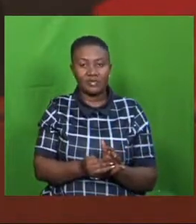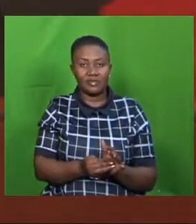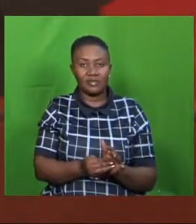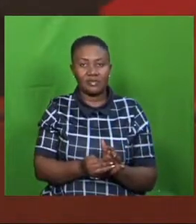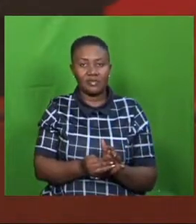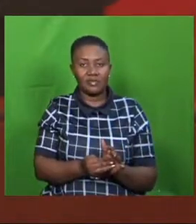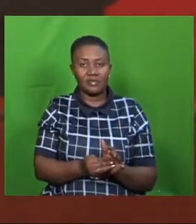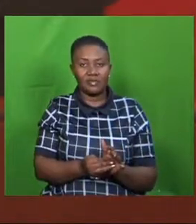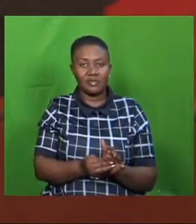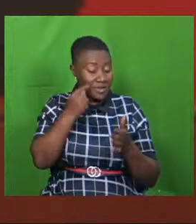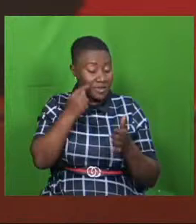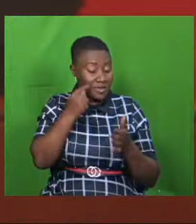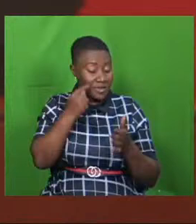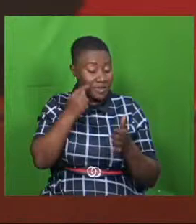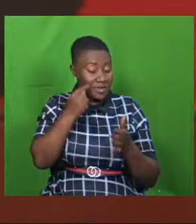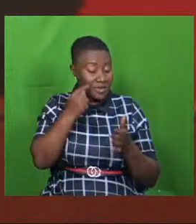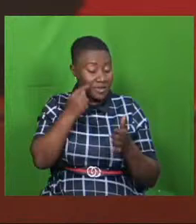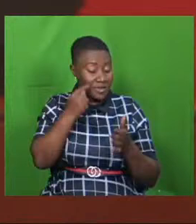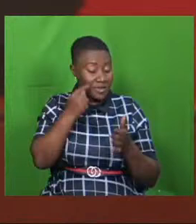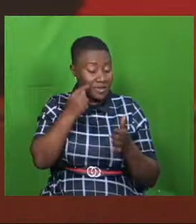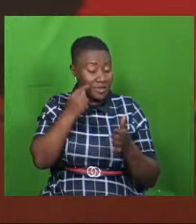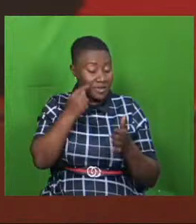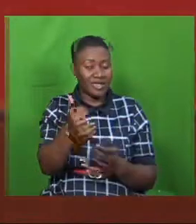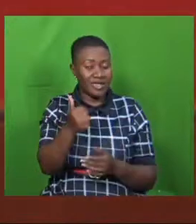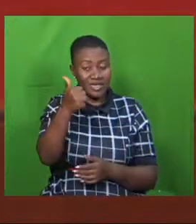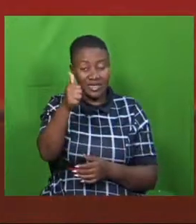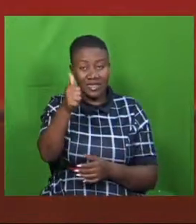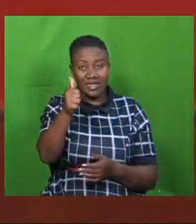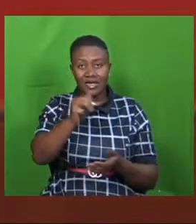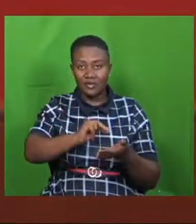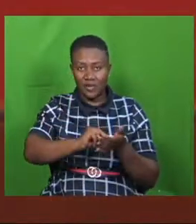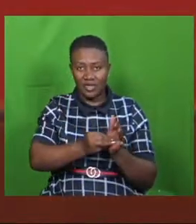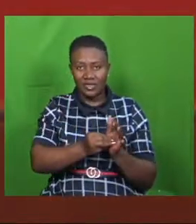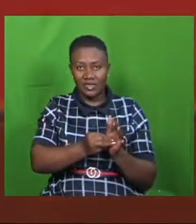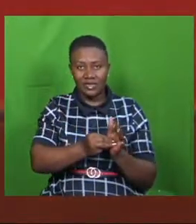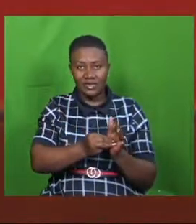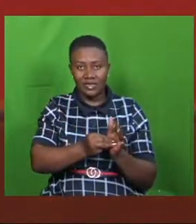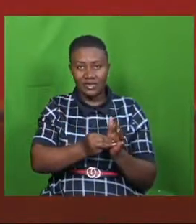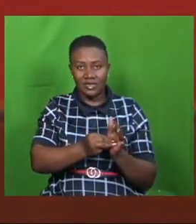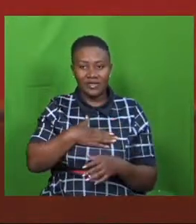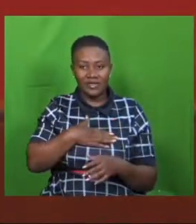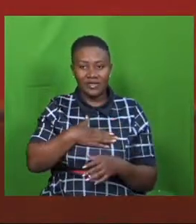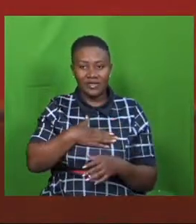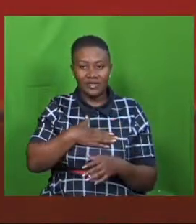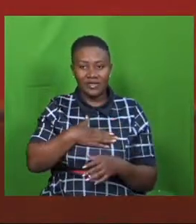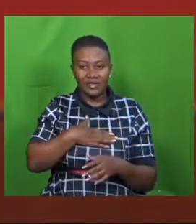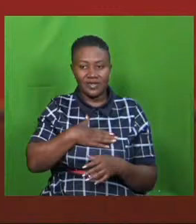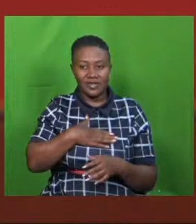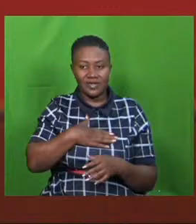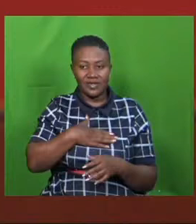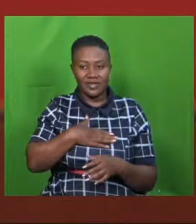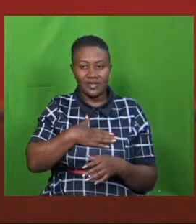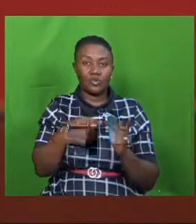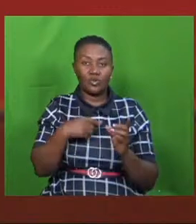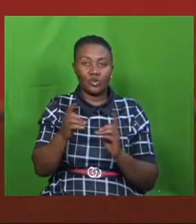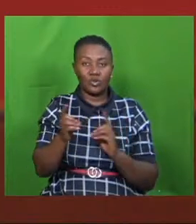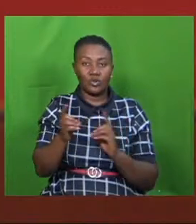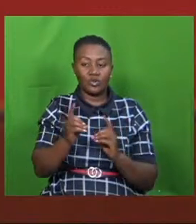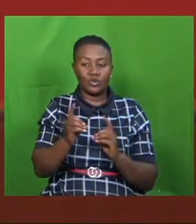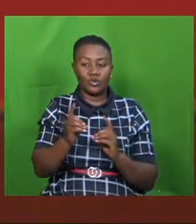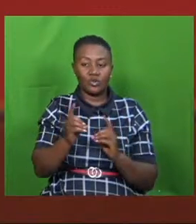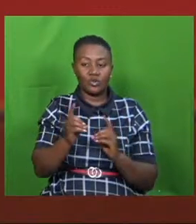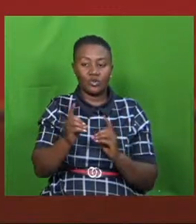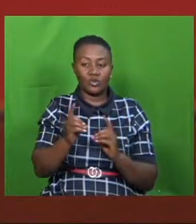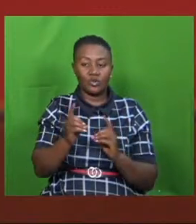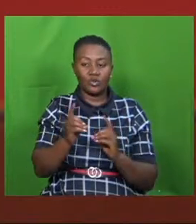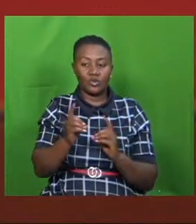matter. 10 minutes, not more than 10 minutes, I'll be back. So we can take the items that is drawn our